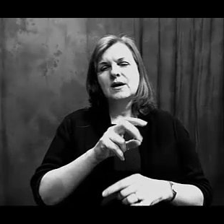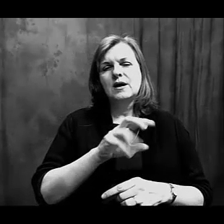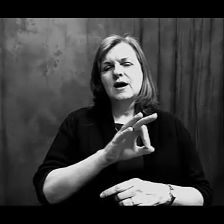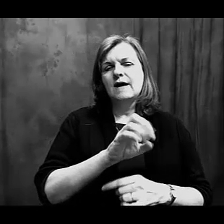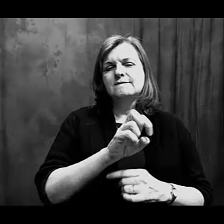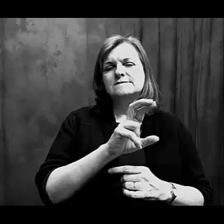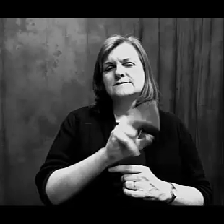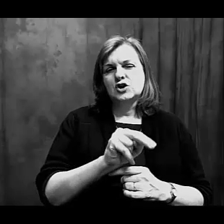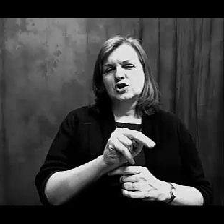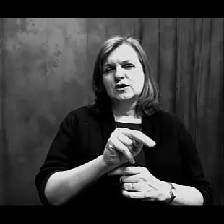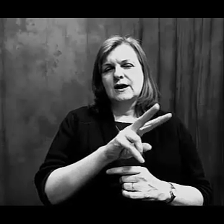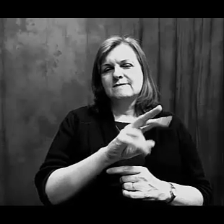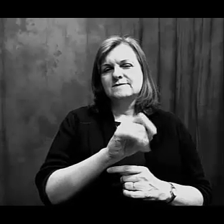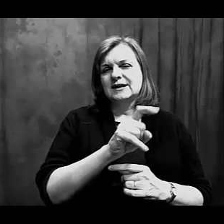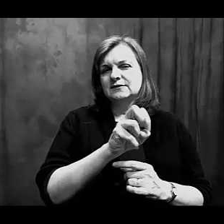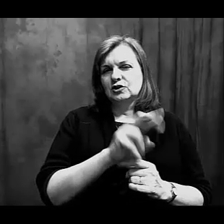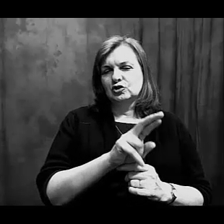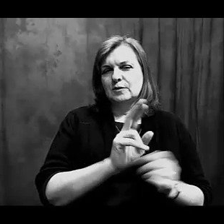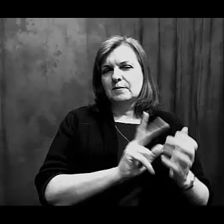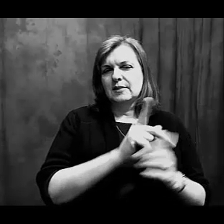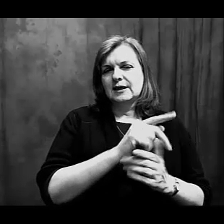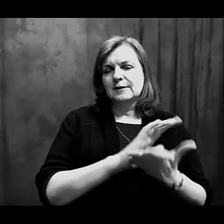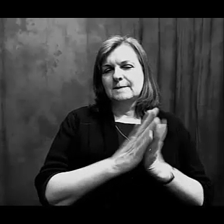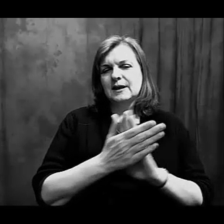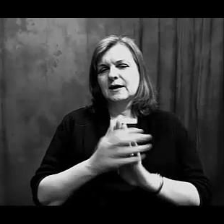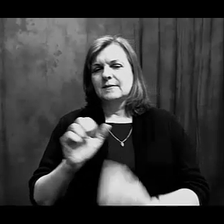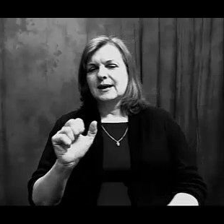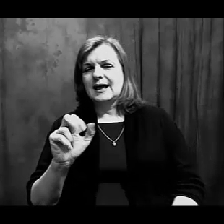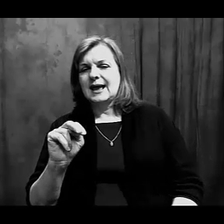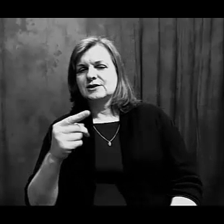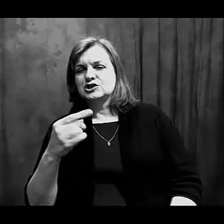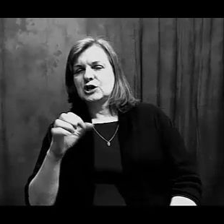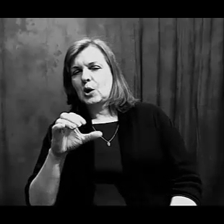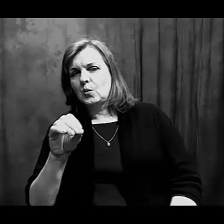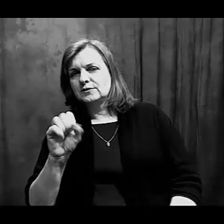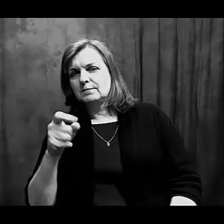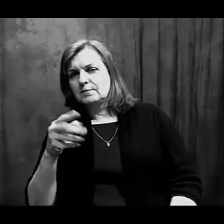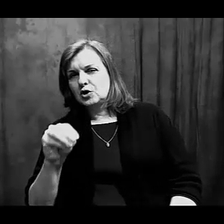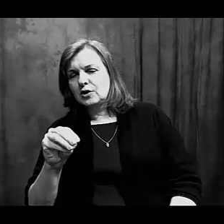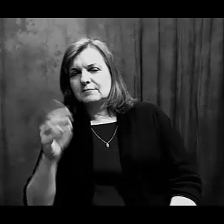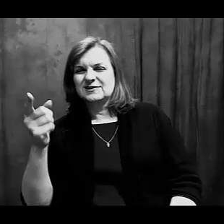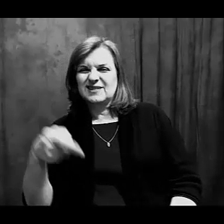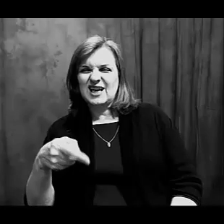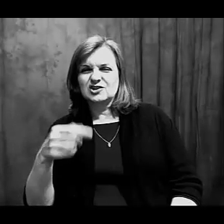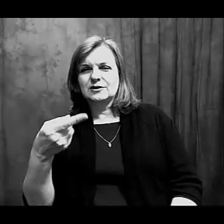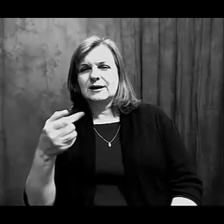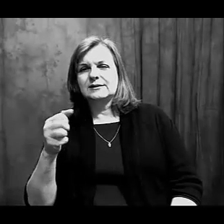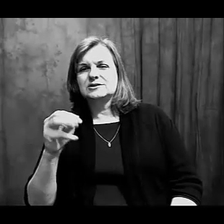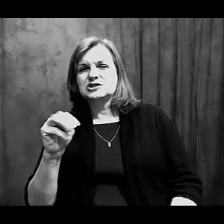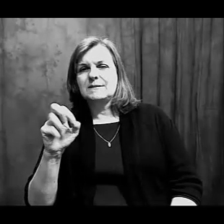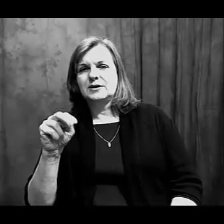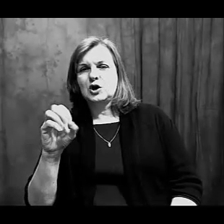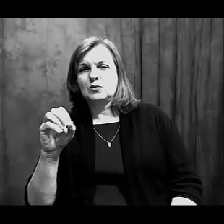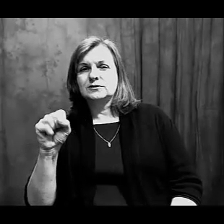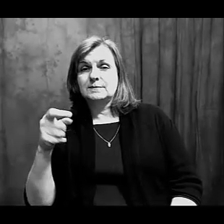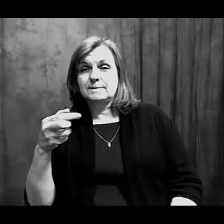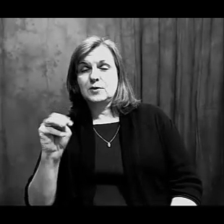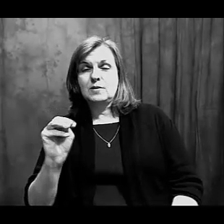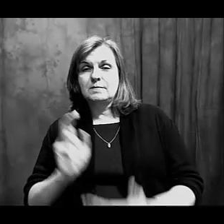basic vascular or fern and into a gymnosperm / angiosperm kind of